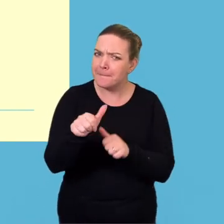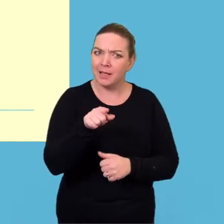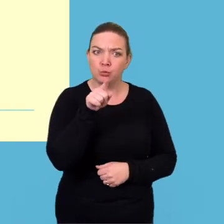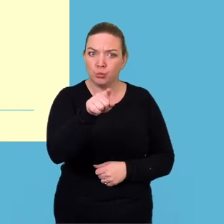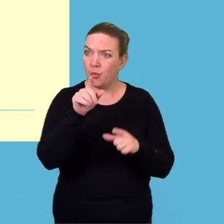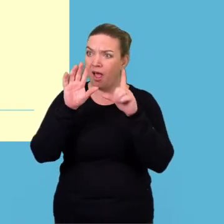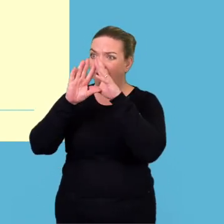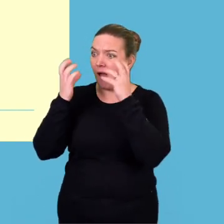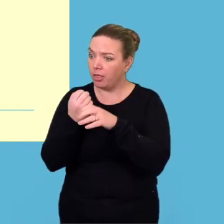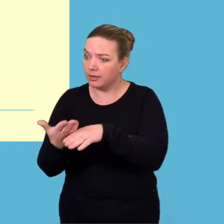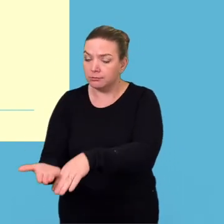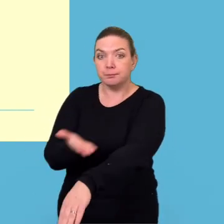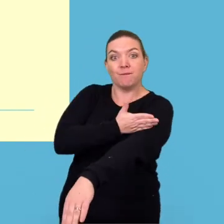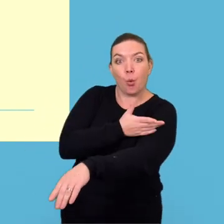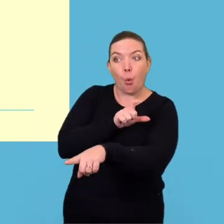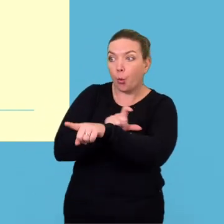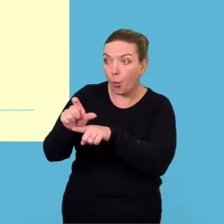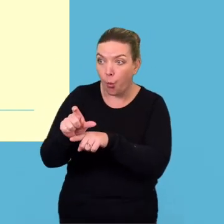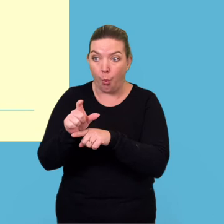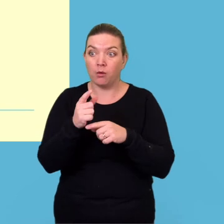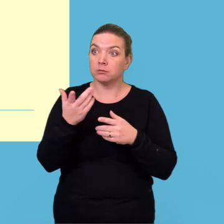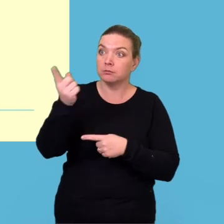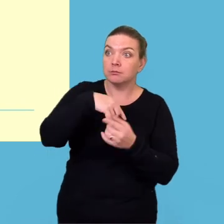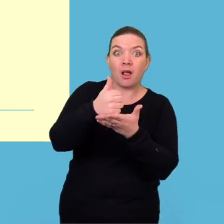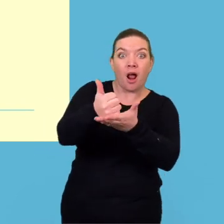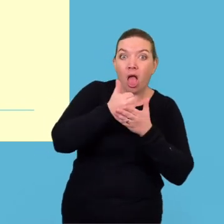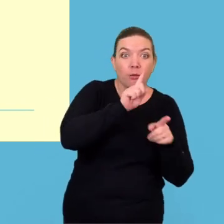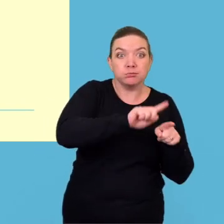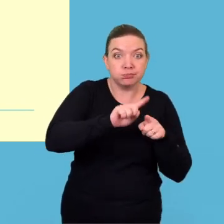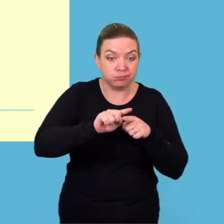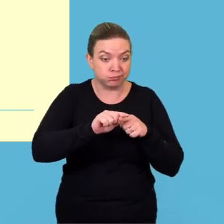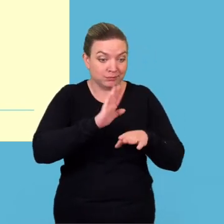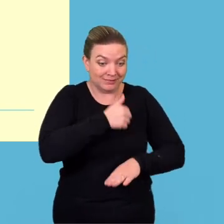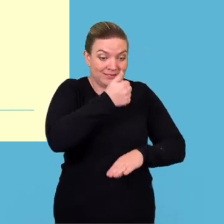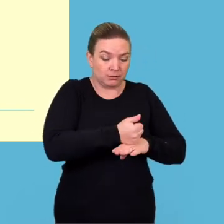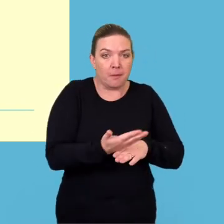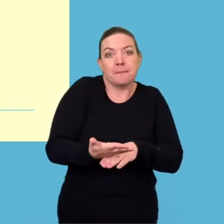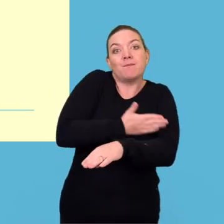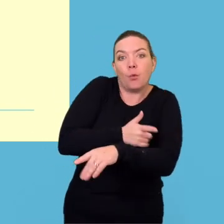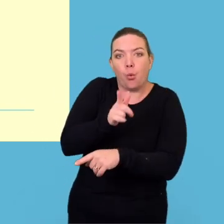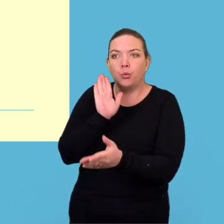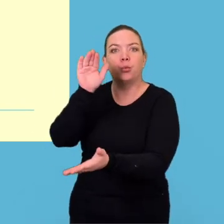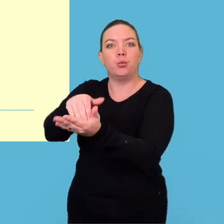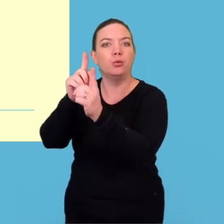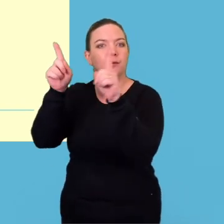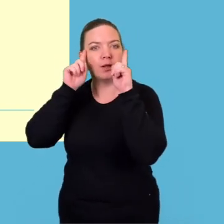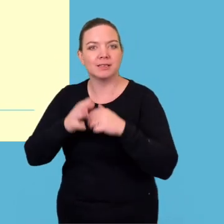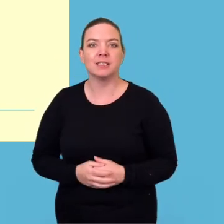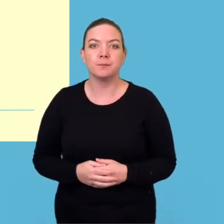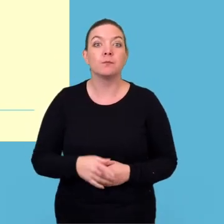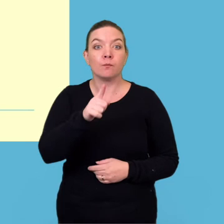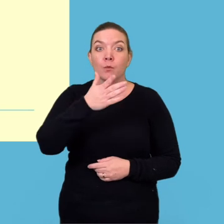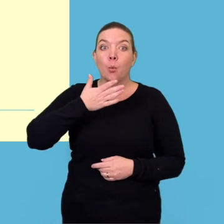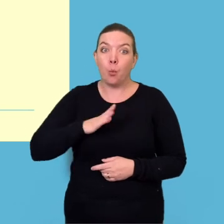and assistance that you need well in advance of your course starting time, so that it's all in place ready for when you start. Finally, if you do